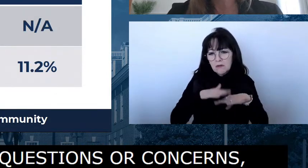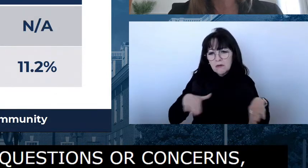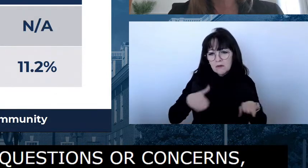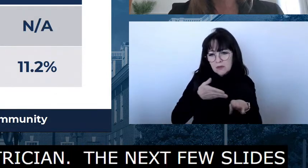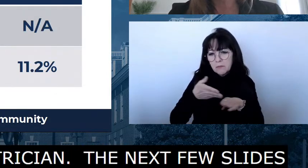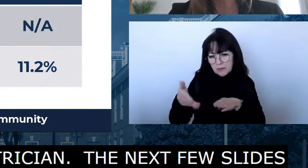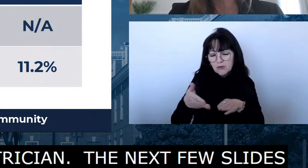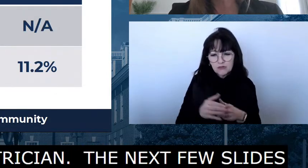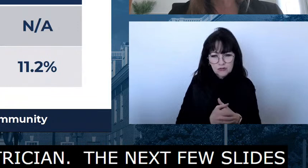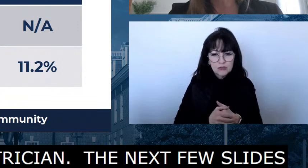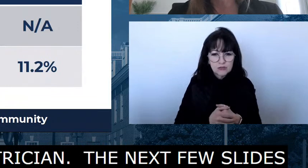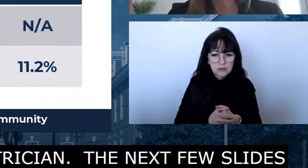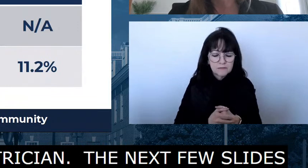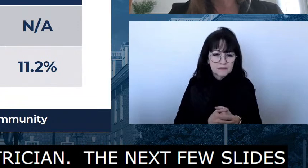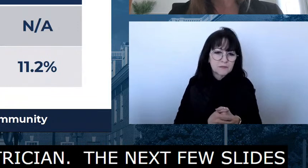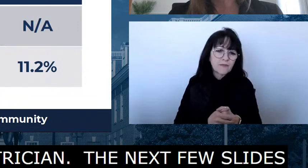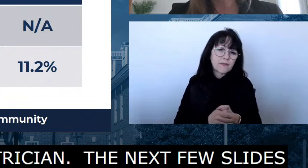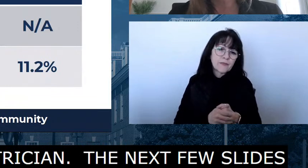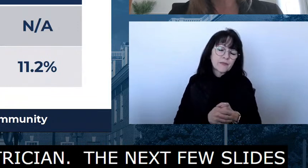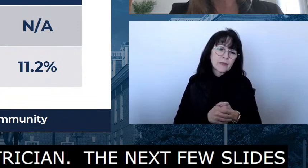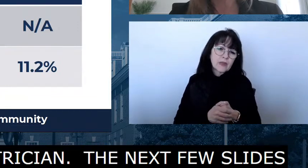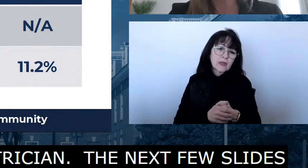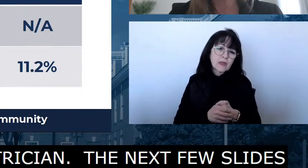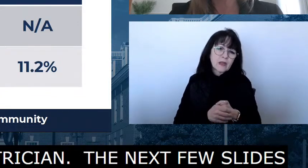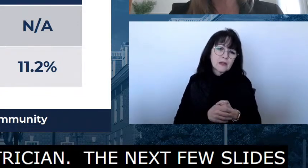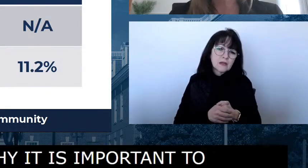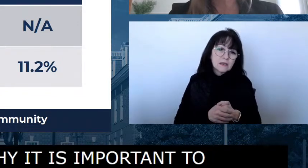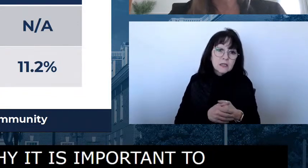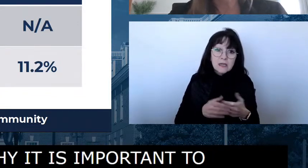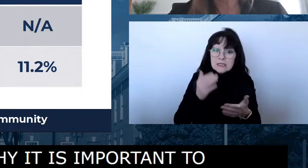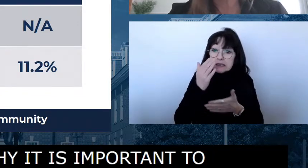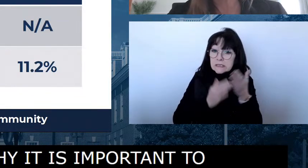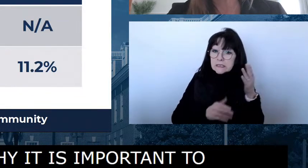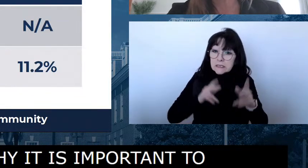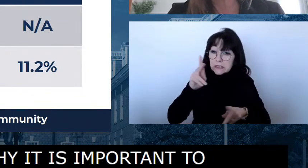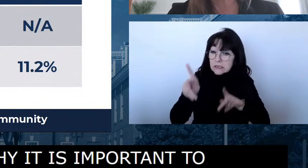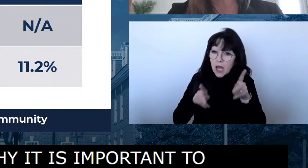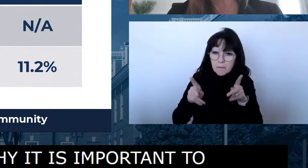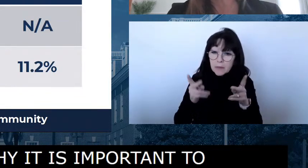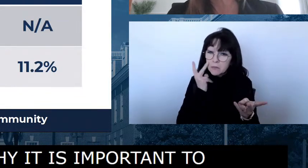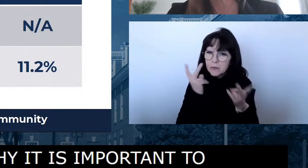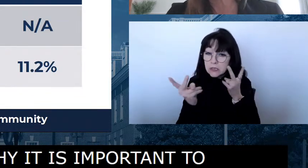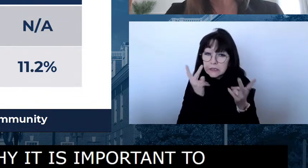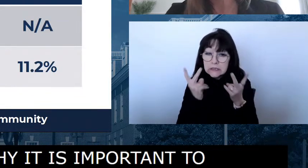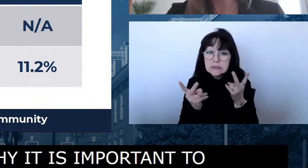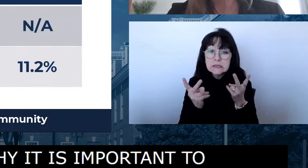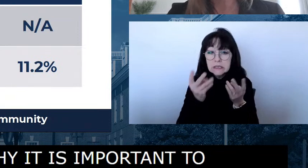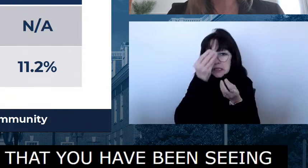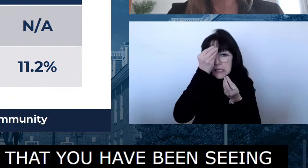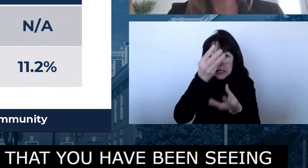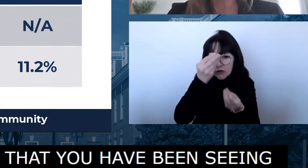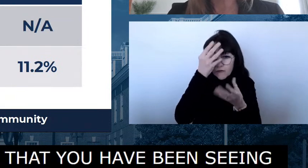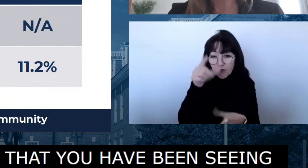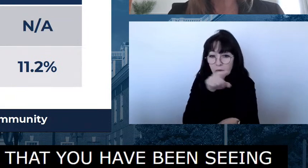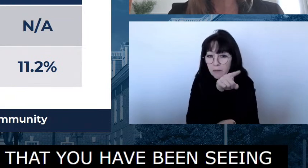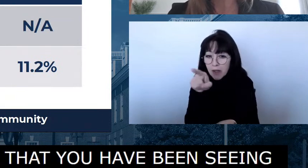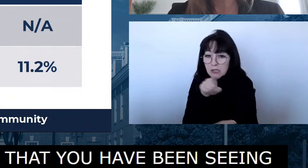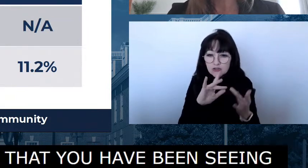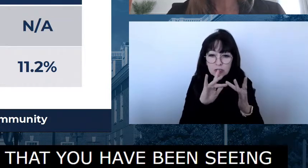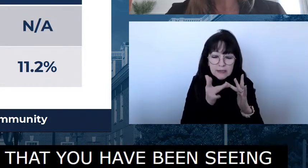seeing or that you may see on the internet or from others who are not experts in public health or